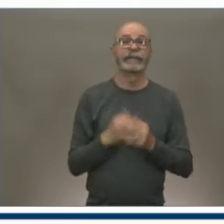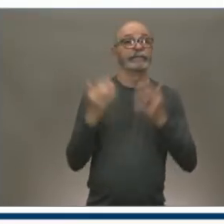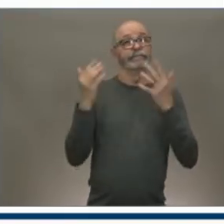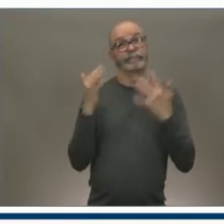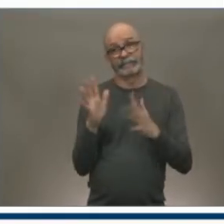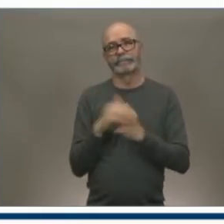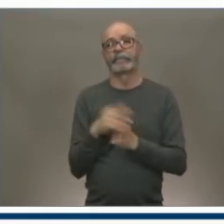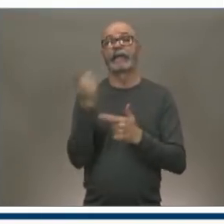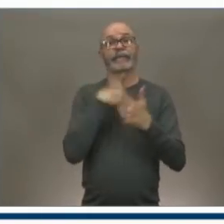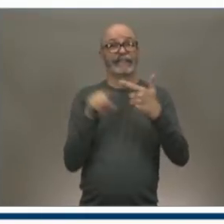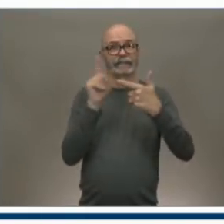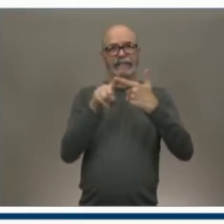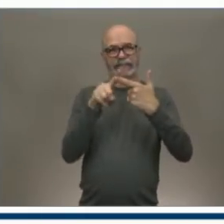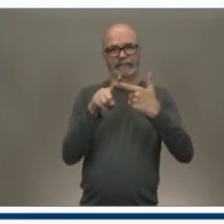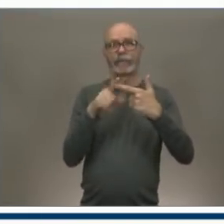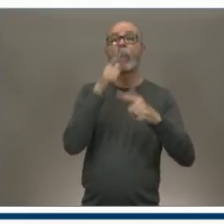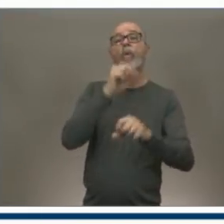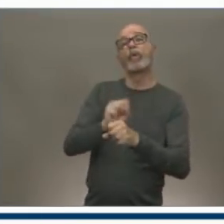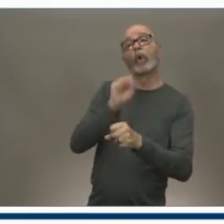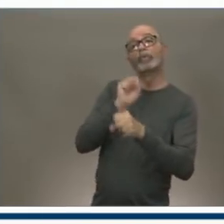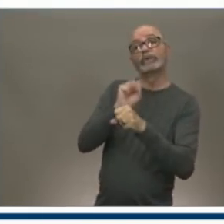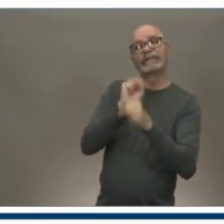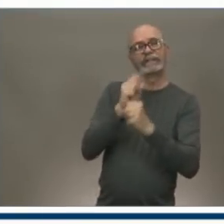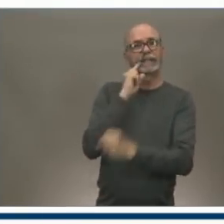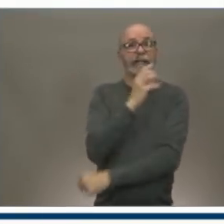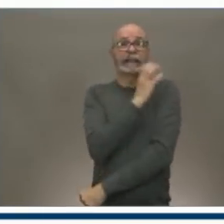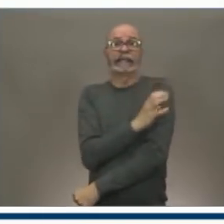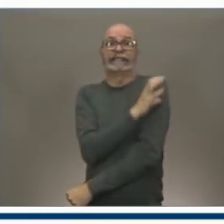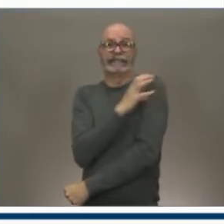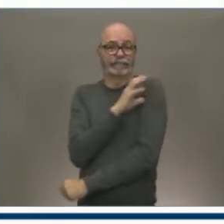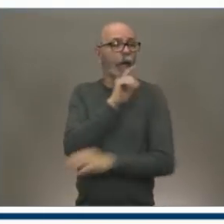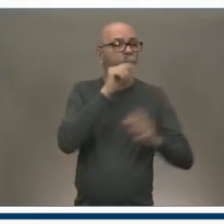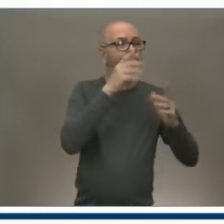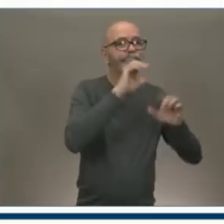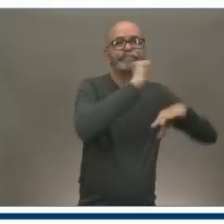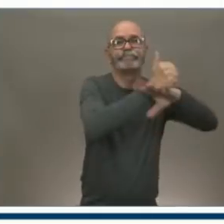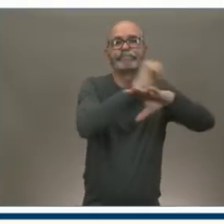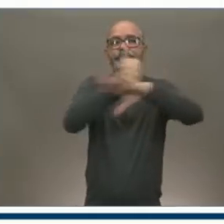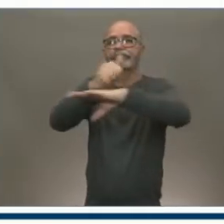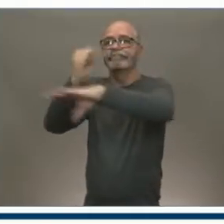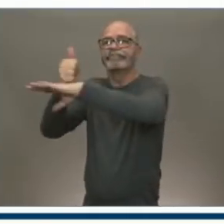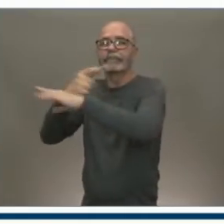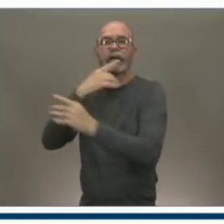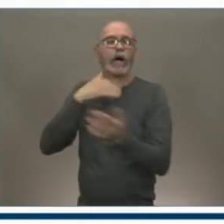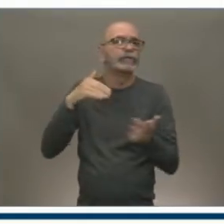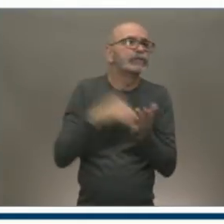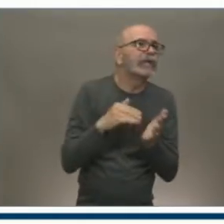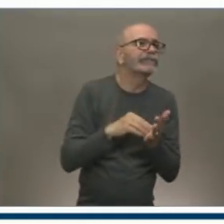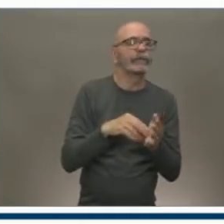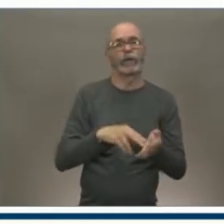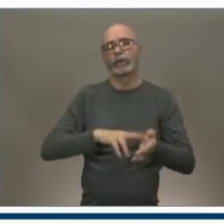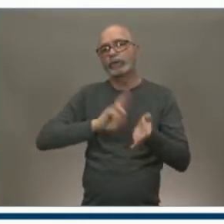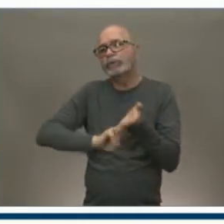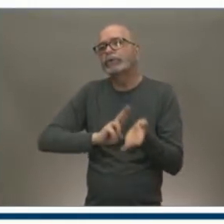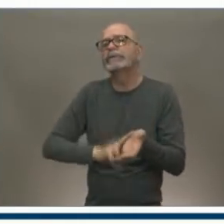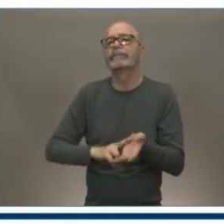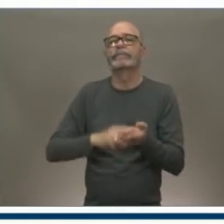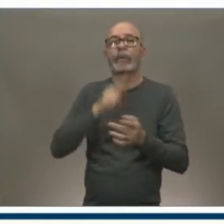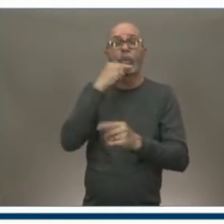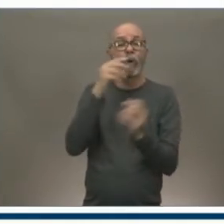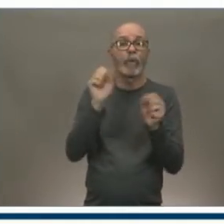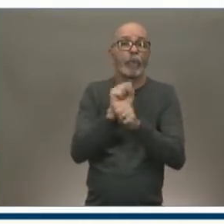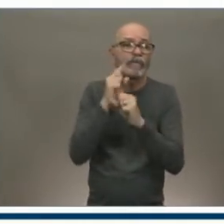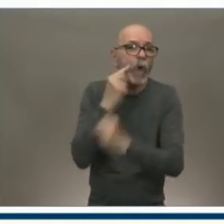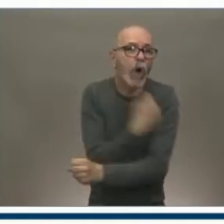workplace clinics. So on top of the healthcare workers who we're immunizing now, anyone else who works in a hospital and may have